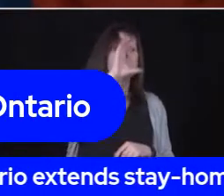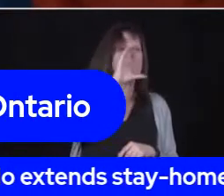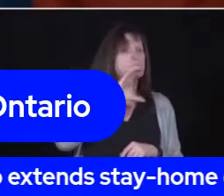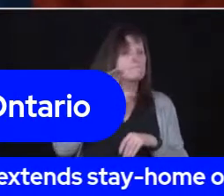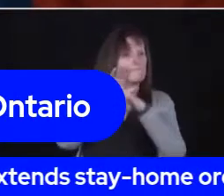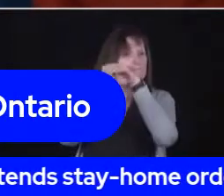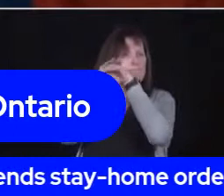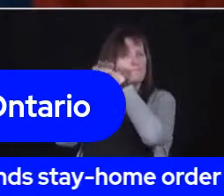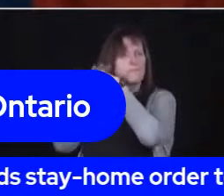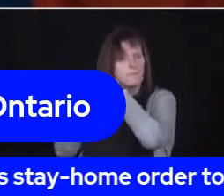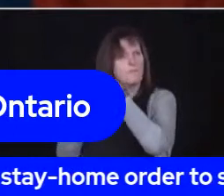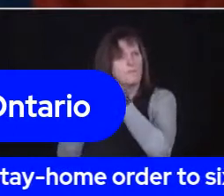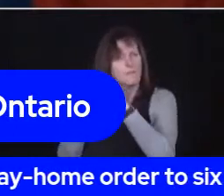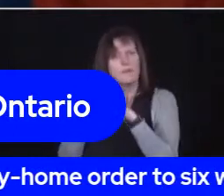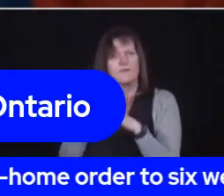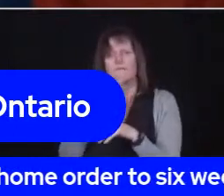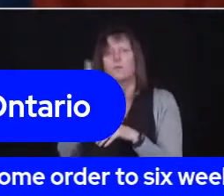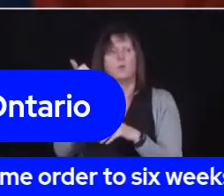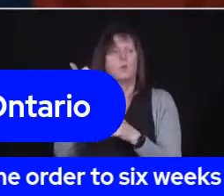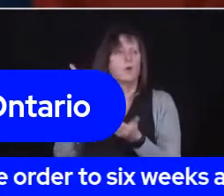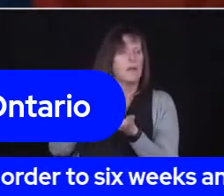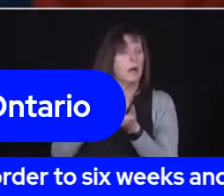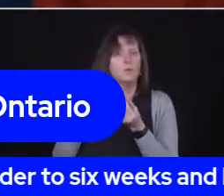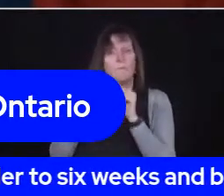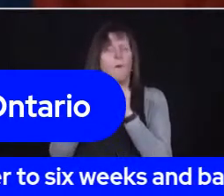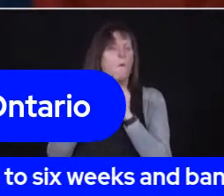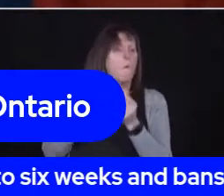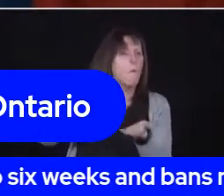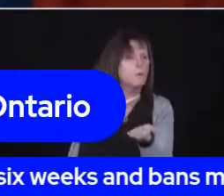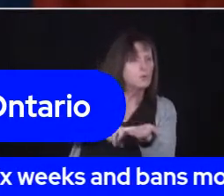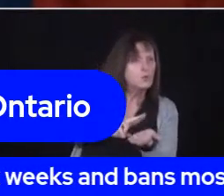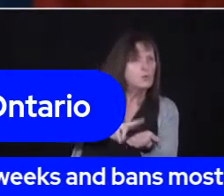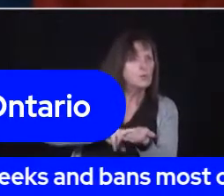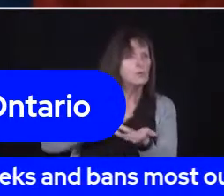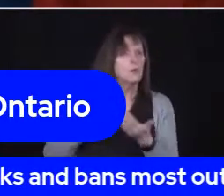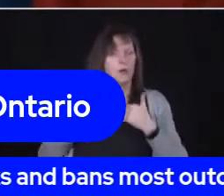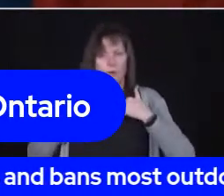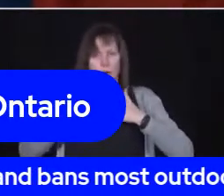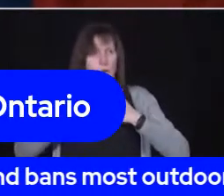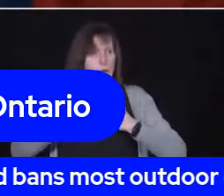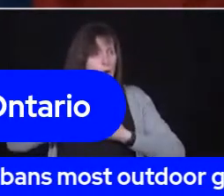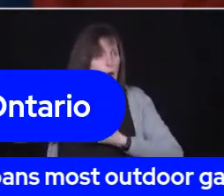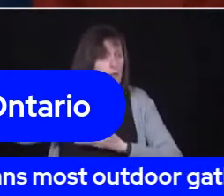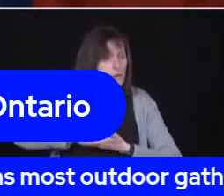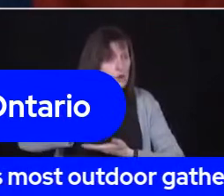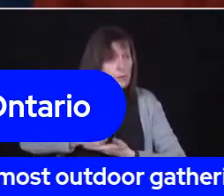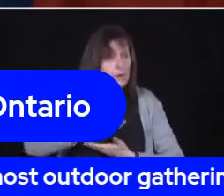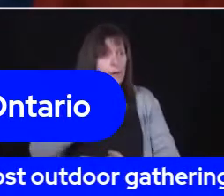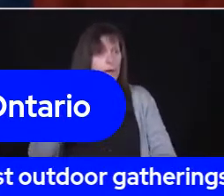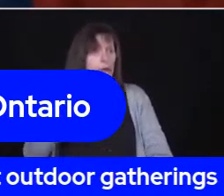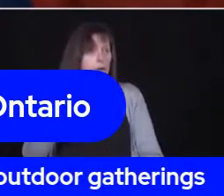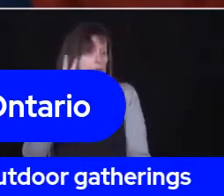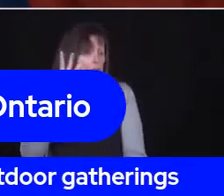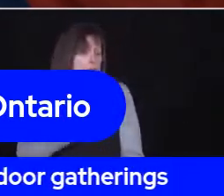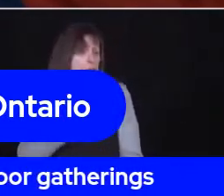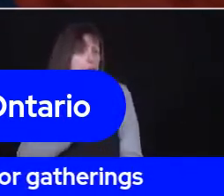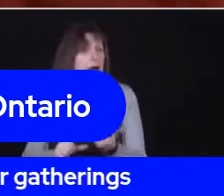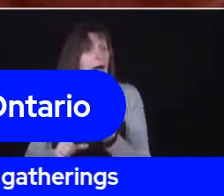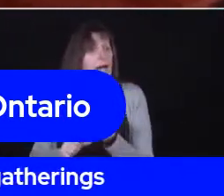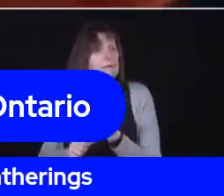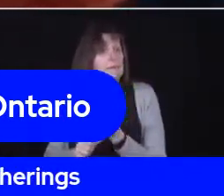more nurses, respiratory therapists, and anesthesia assistants. And just going back